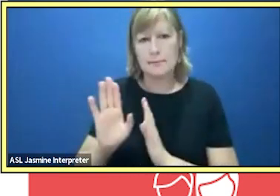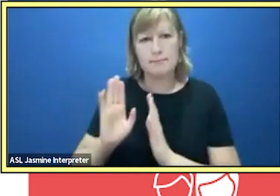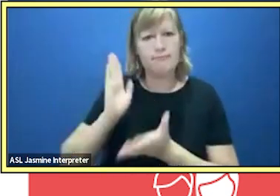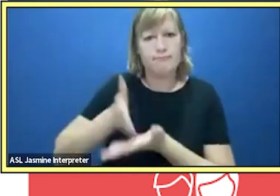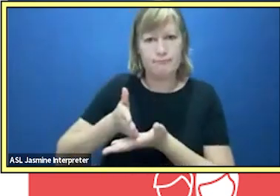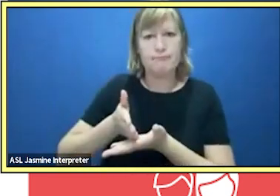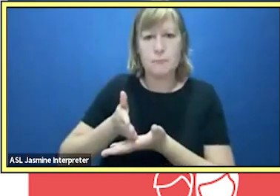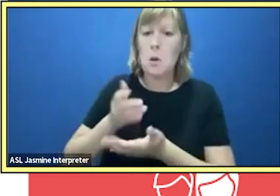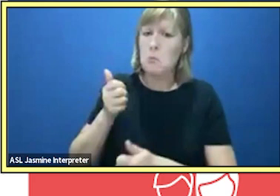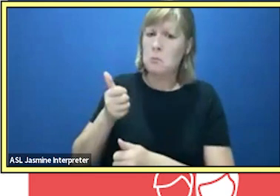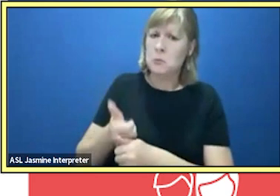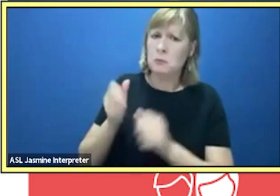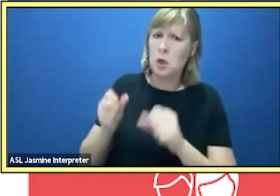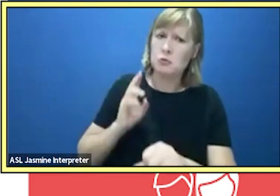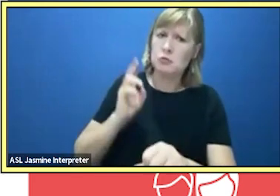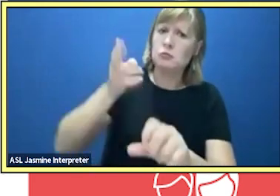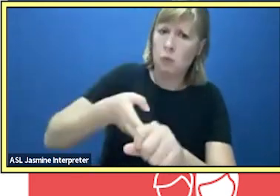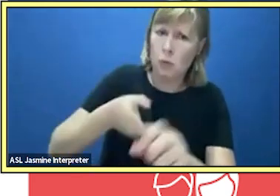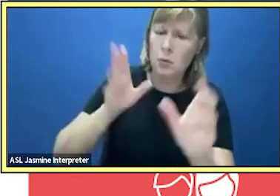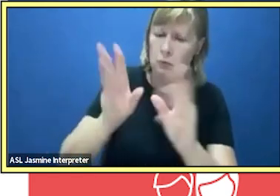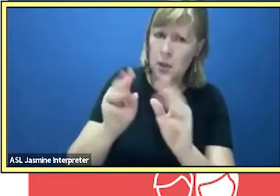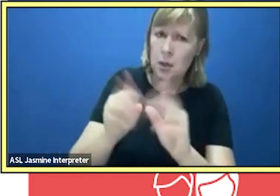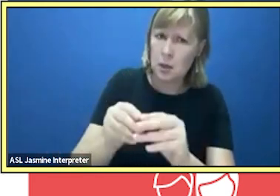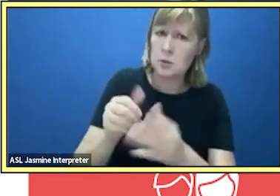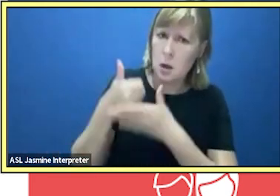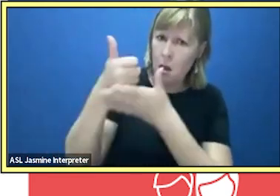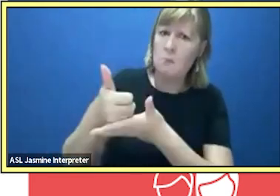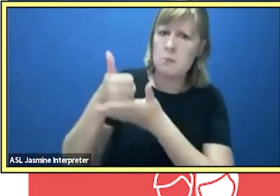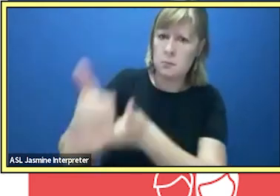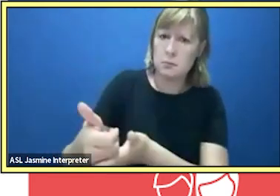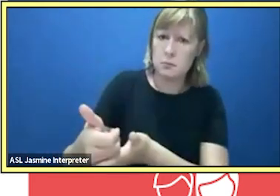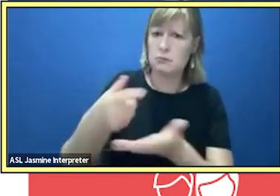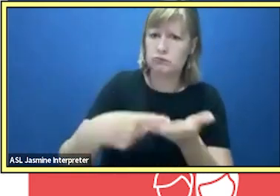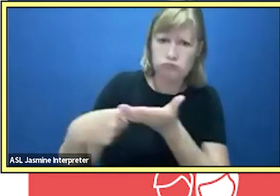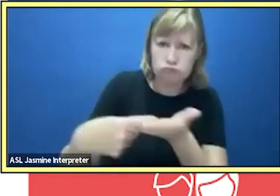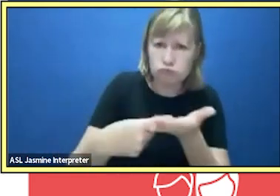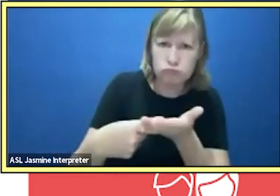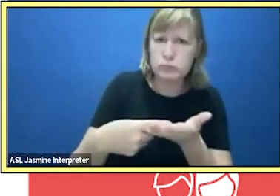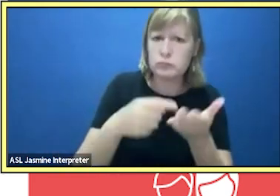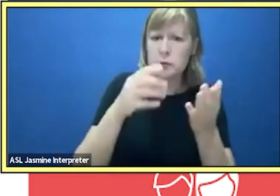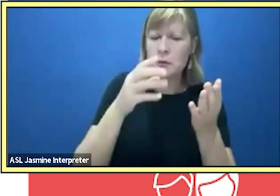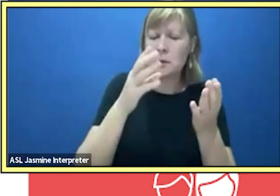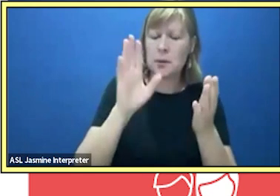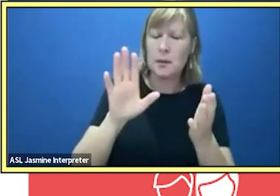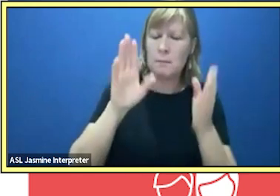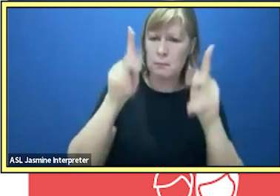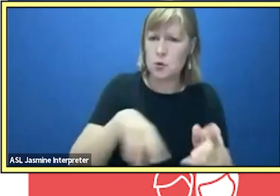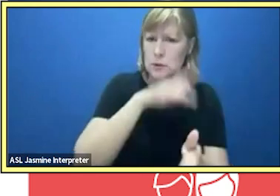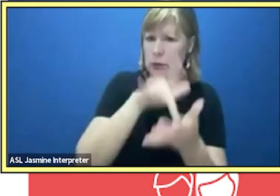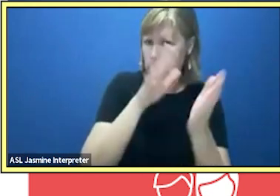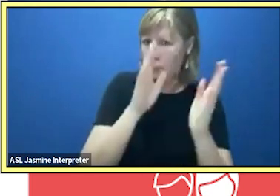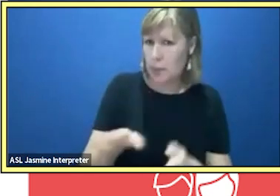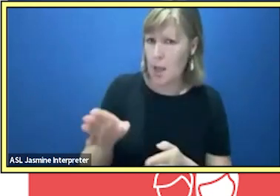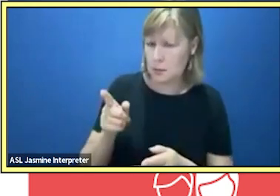they certainly can join meetings if you'd like to help you as you're talking about and doing your person-centered planning.